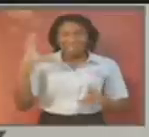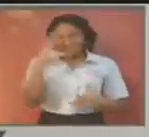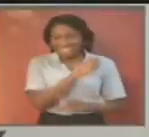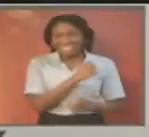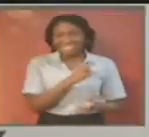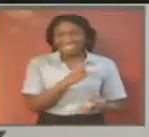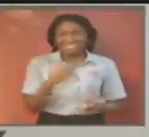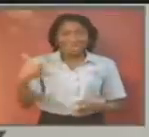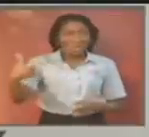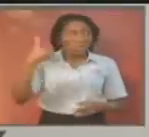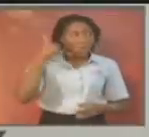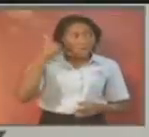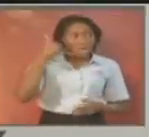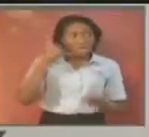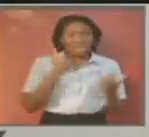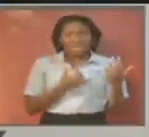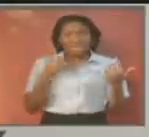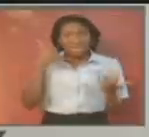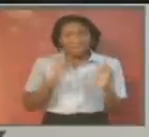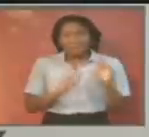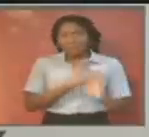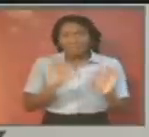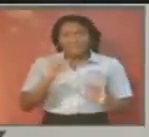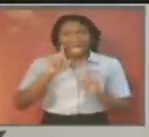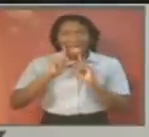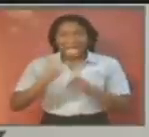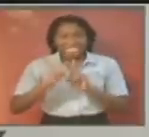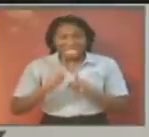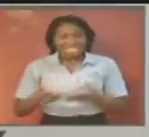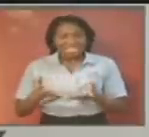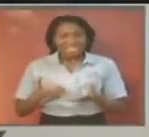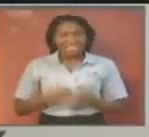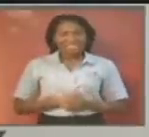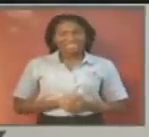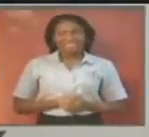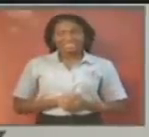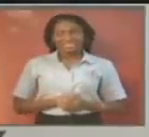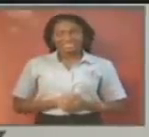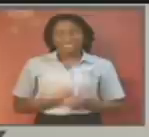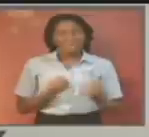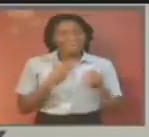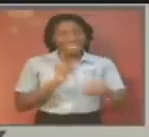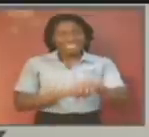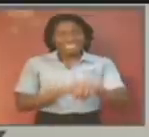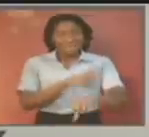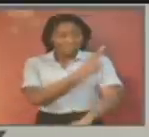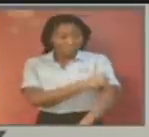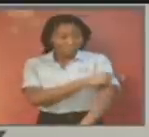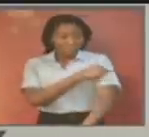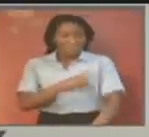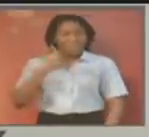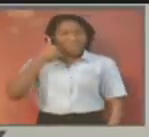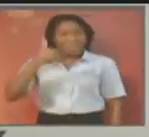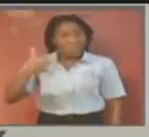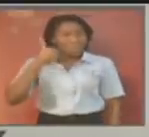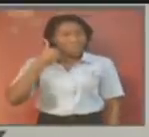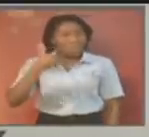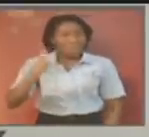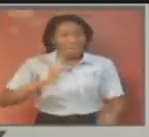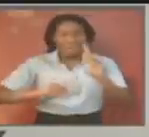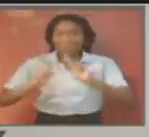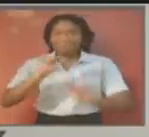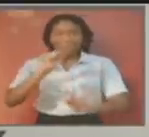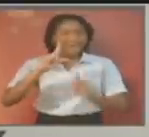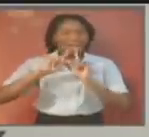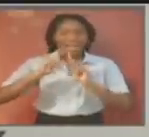that challenge of unanswered phones and so on, all right, in doing our follow-up calls to let people